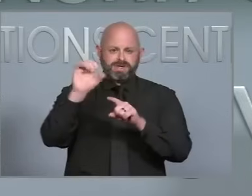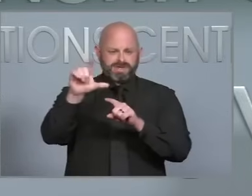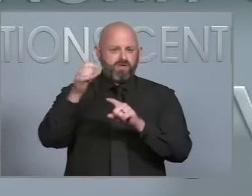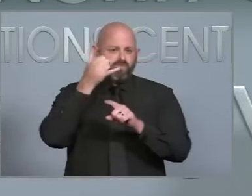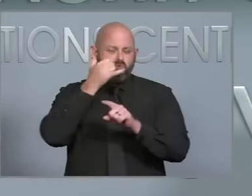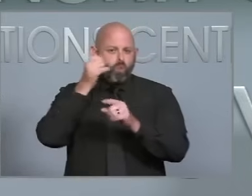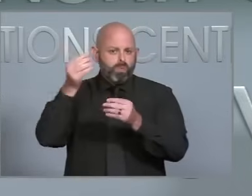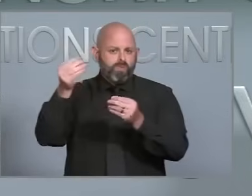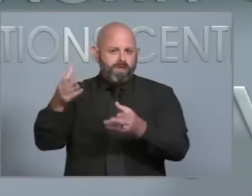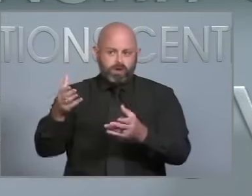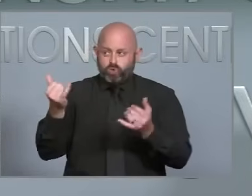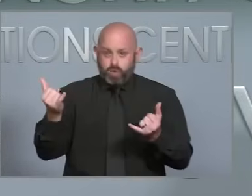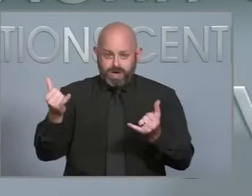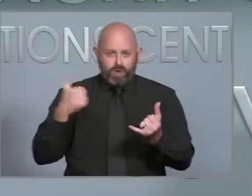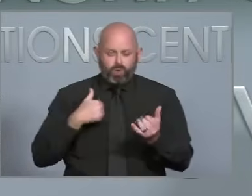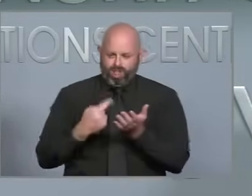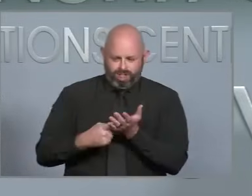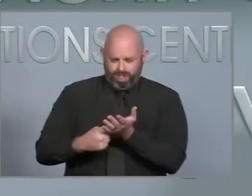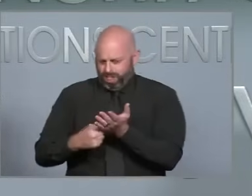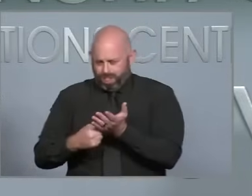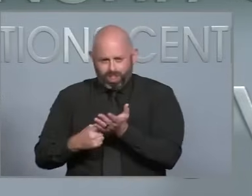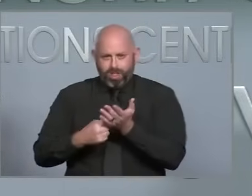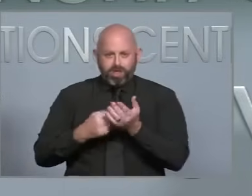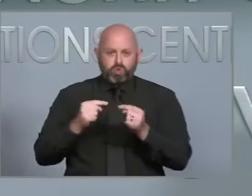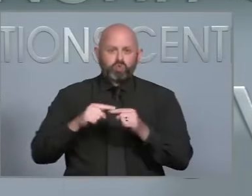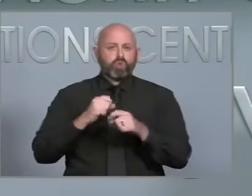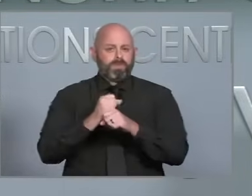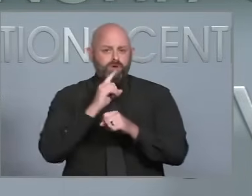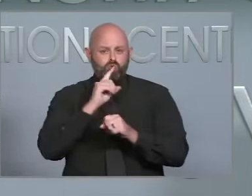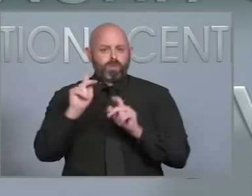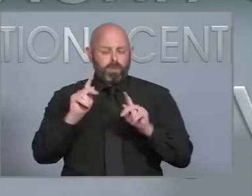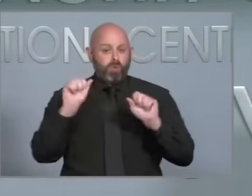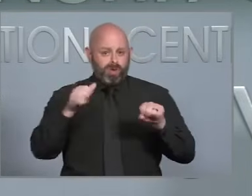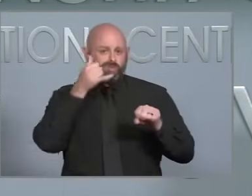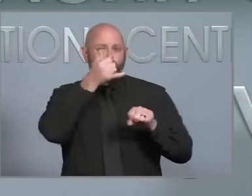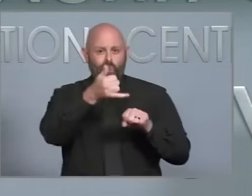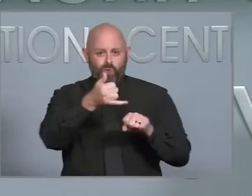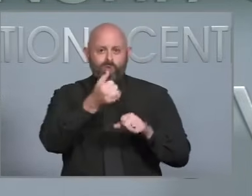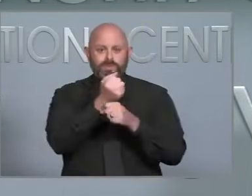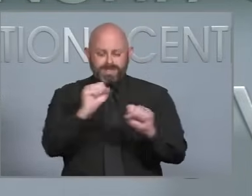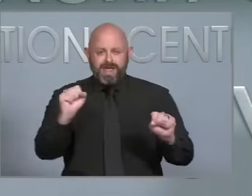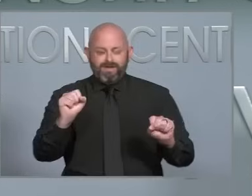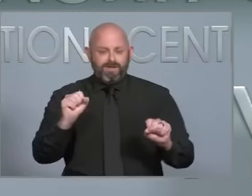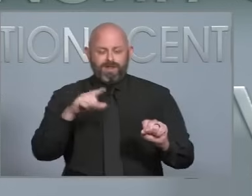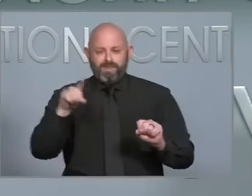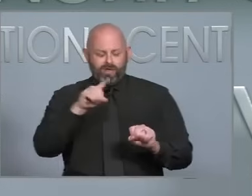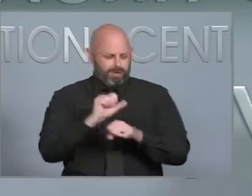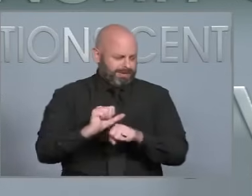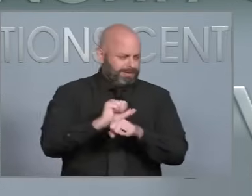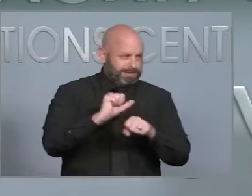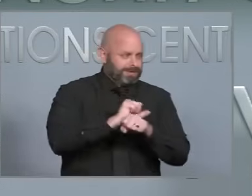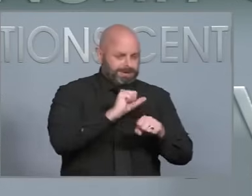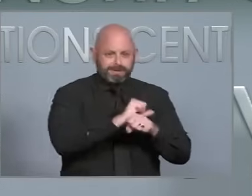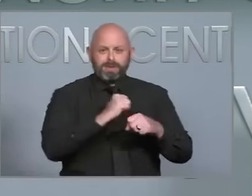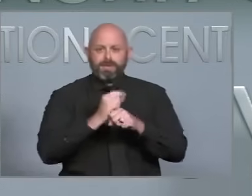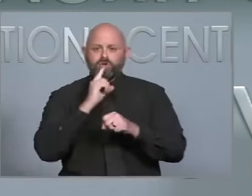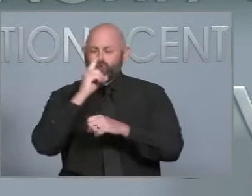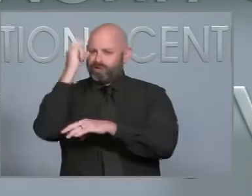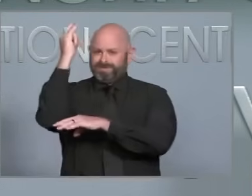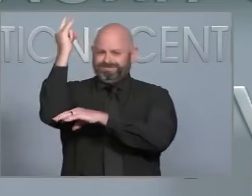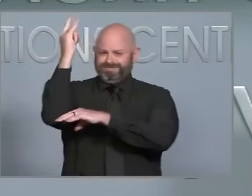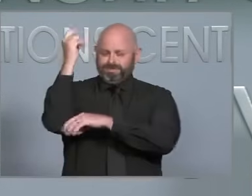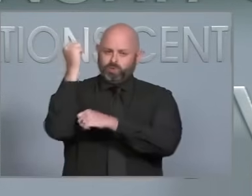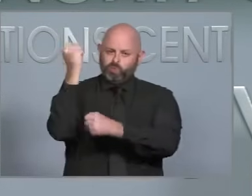We are talking with them and working with them. I know that there are efforts going on to restore